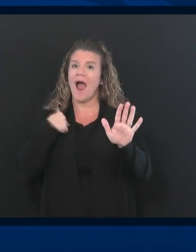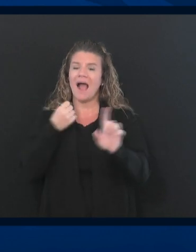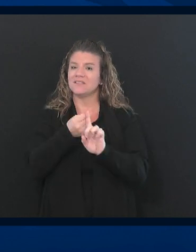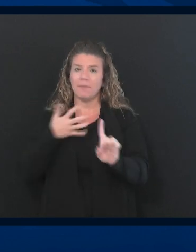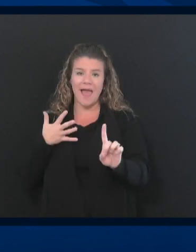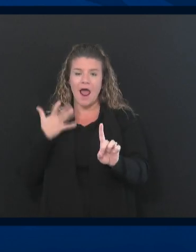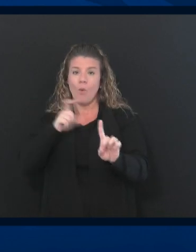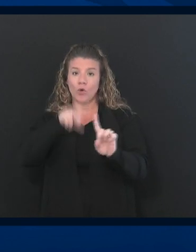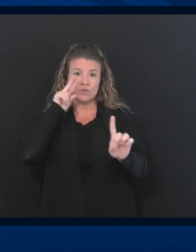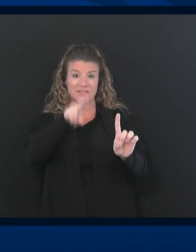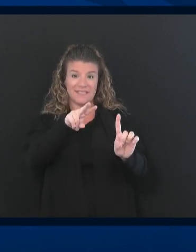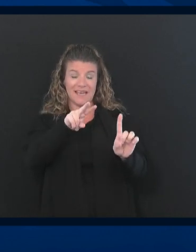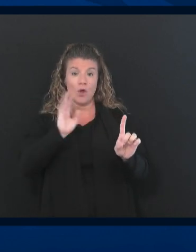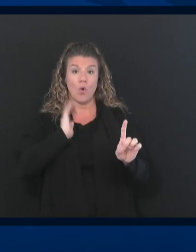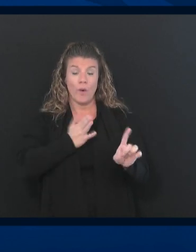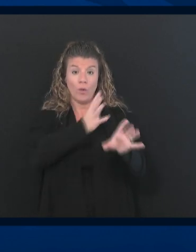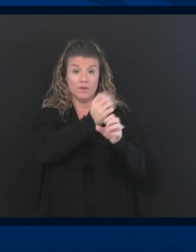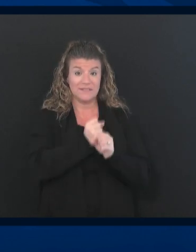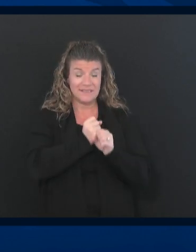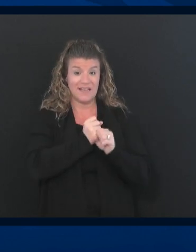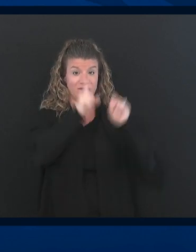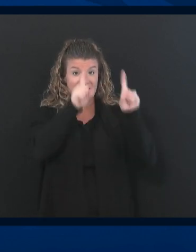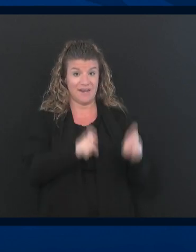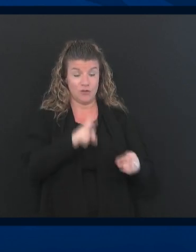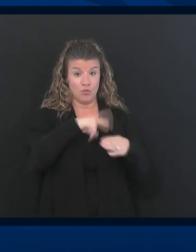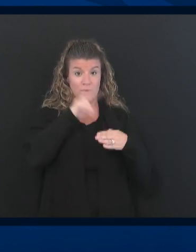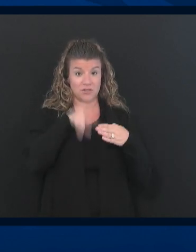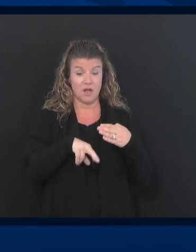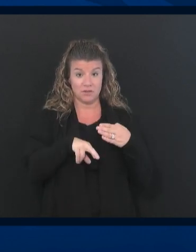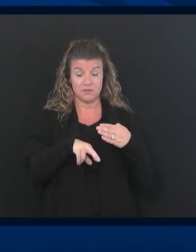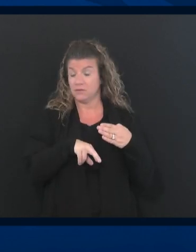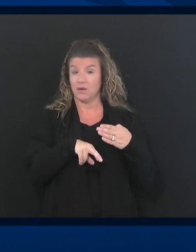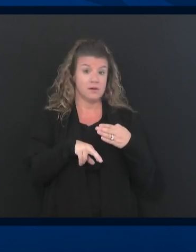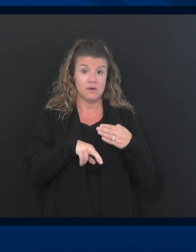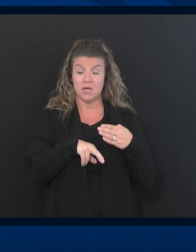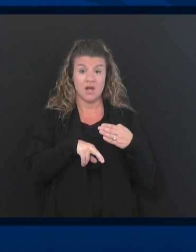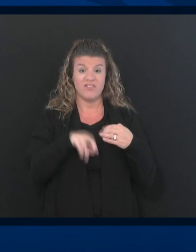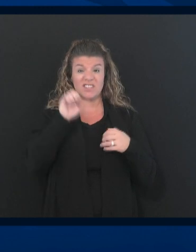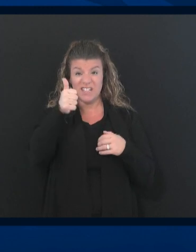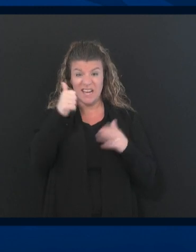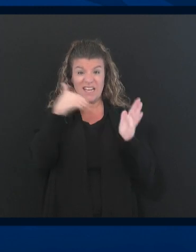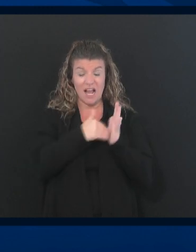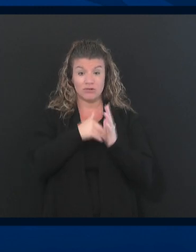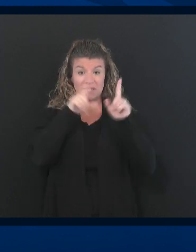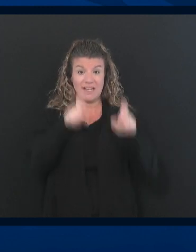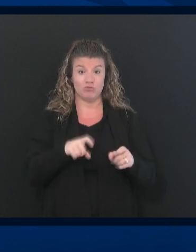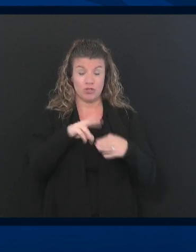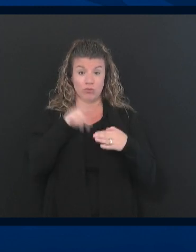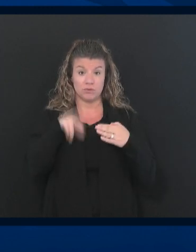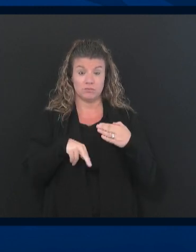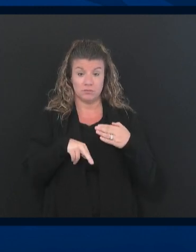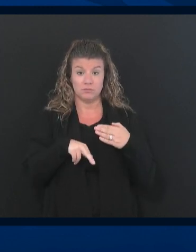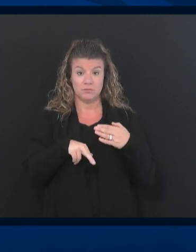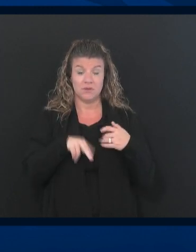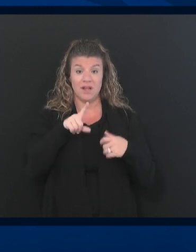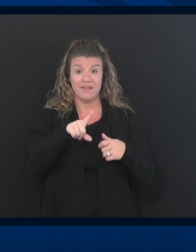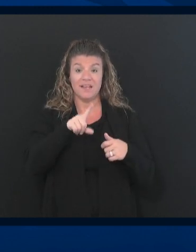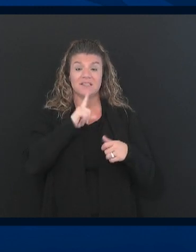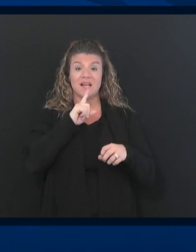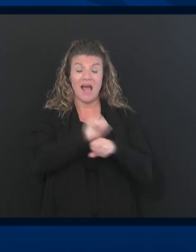can see, that we've received test results on, or essentially almost 10,000 test results. This actually